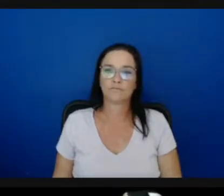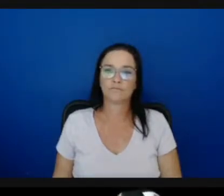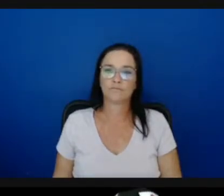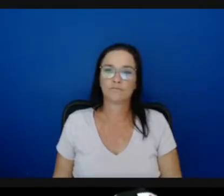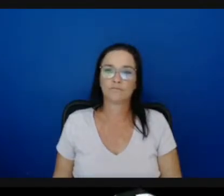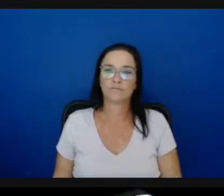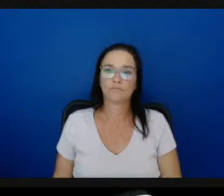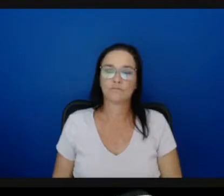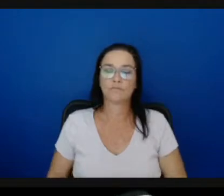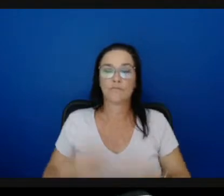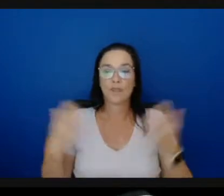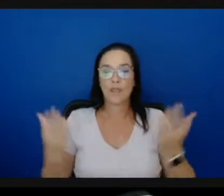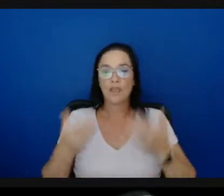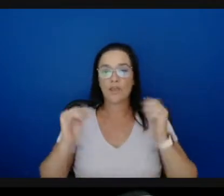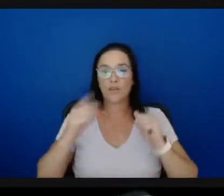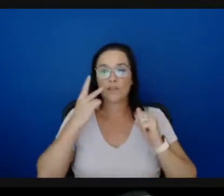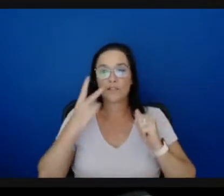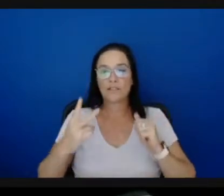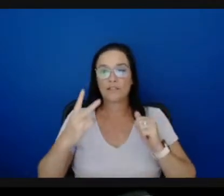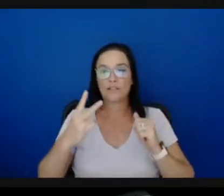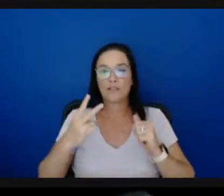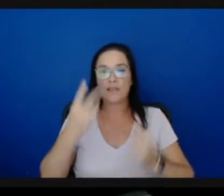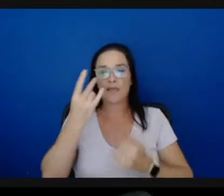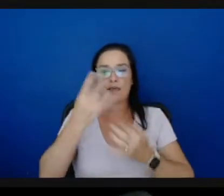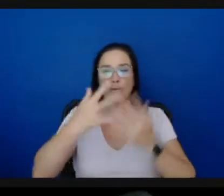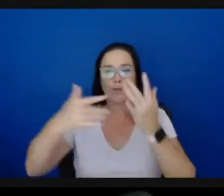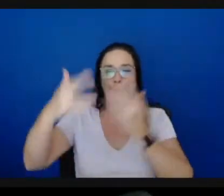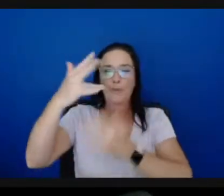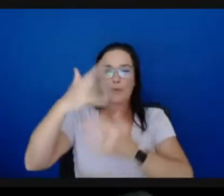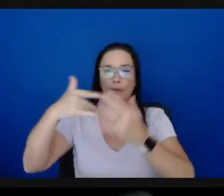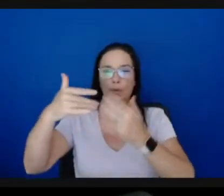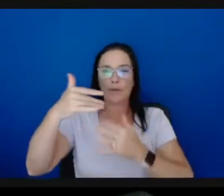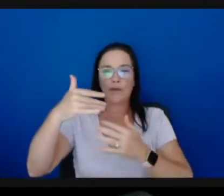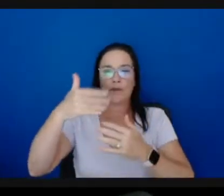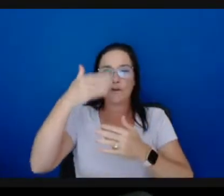Here, you see the steaming flow front in the ocean.